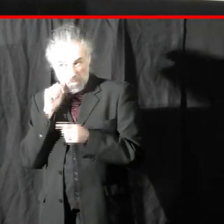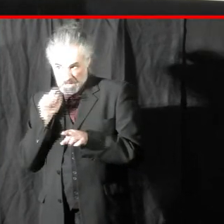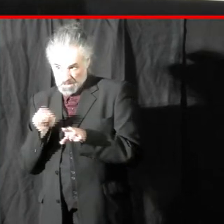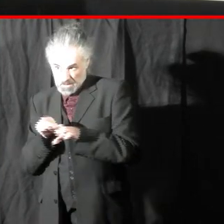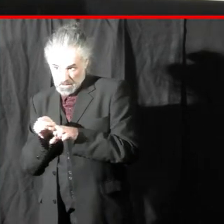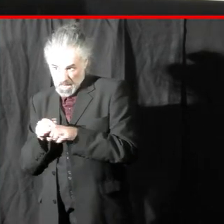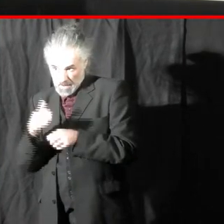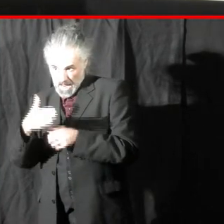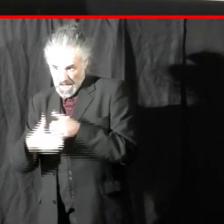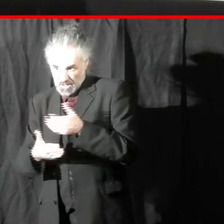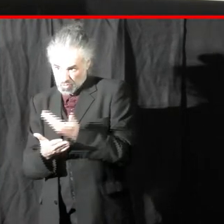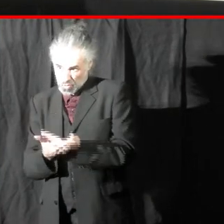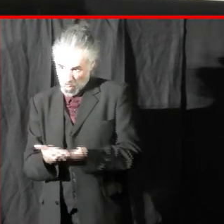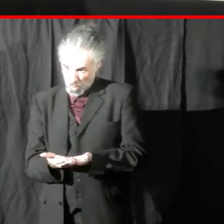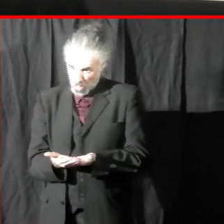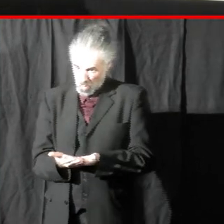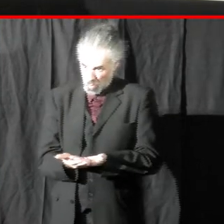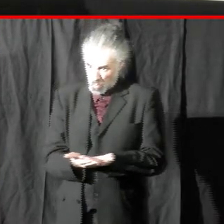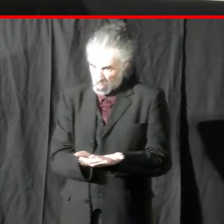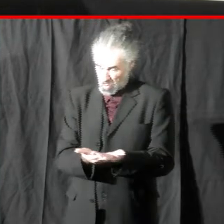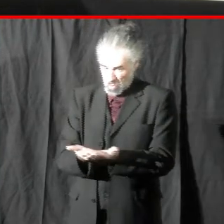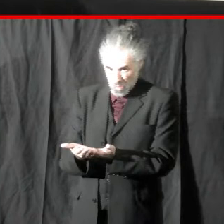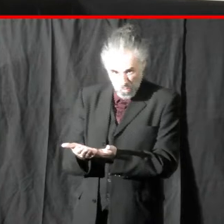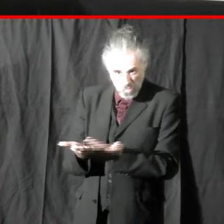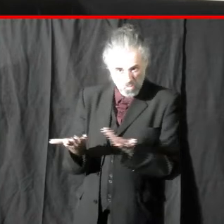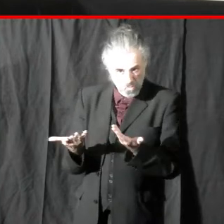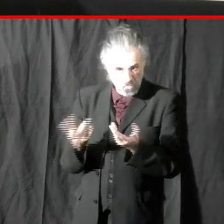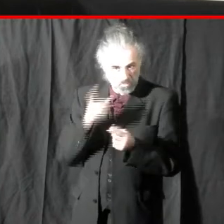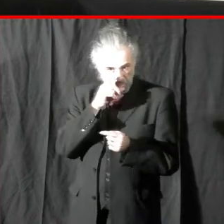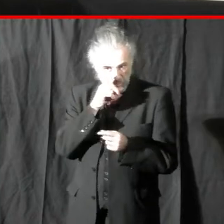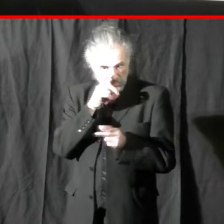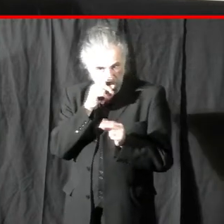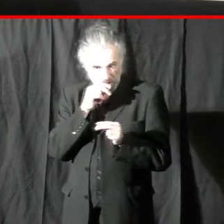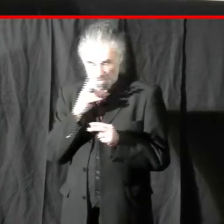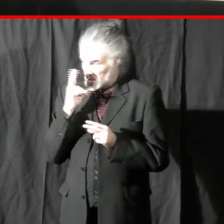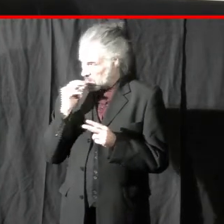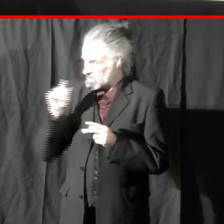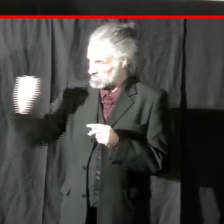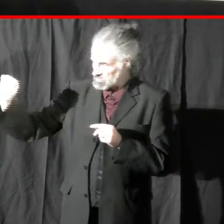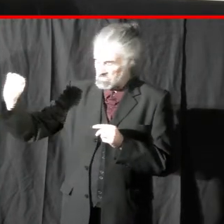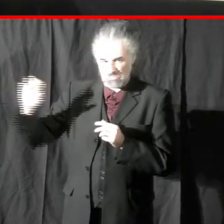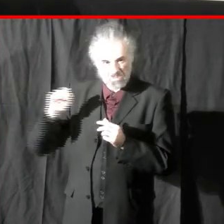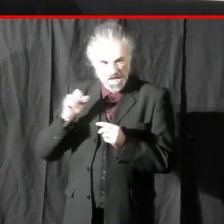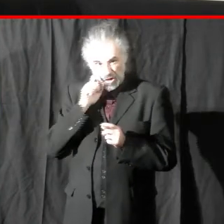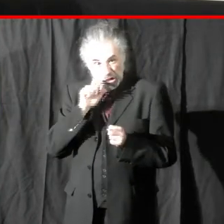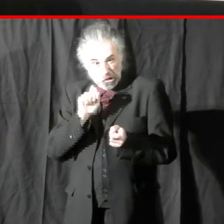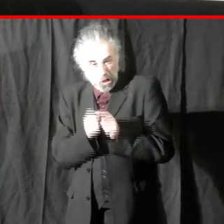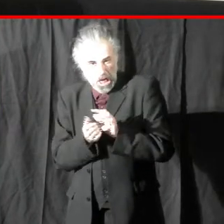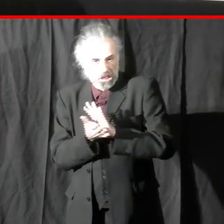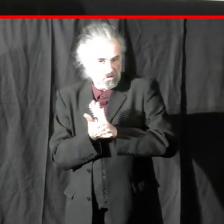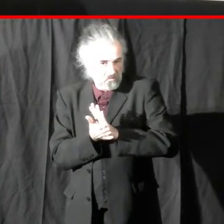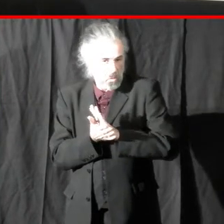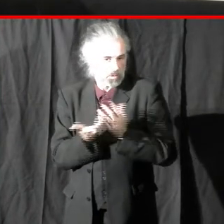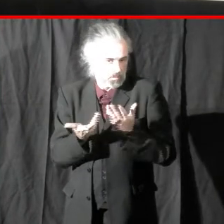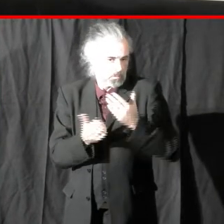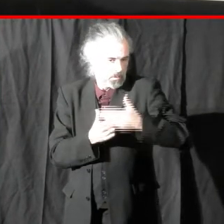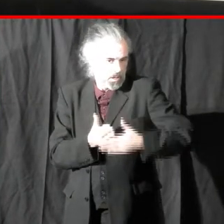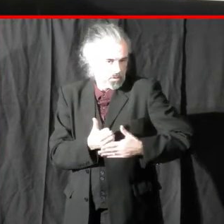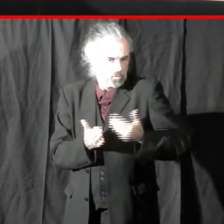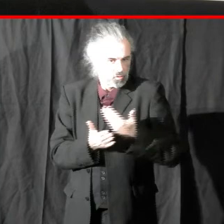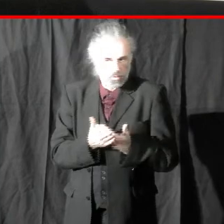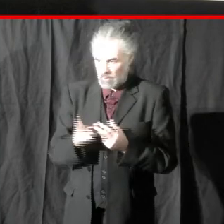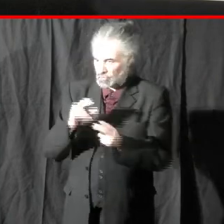play? Is there something she could do to change that ending? Have a chat